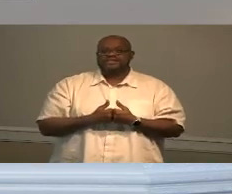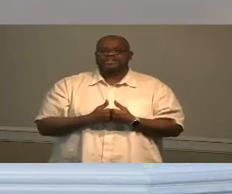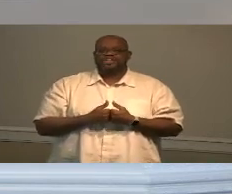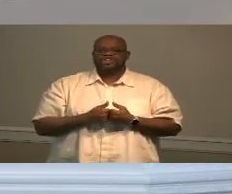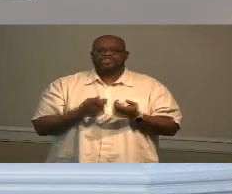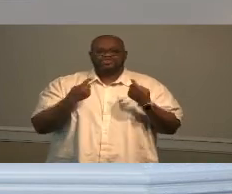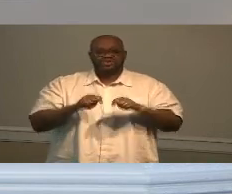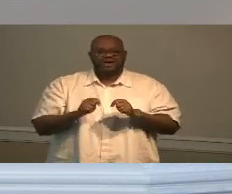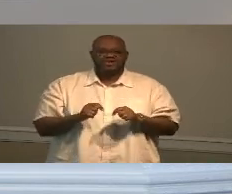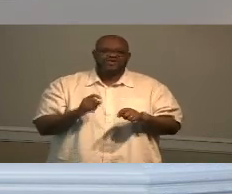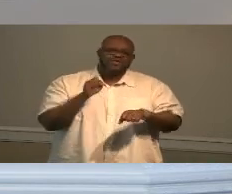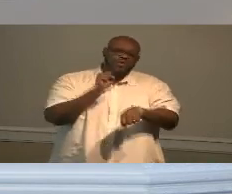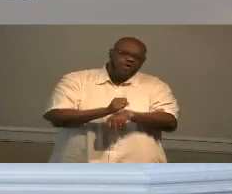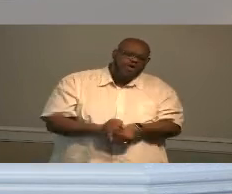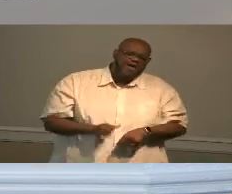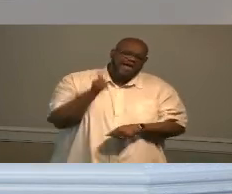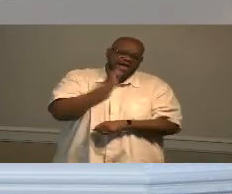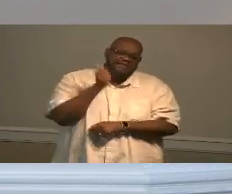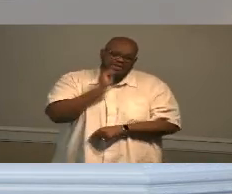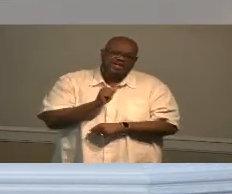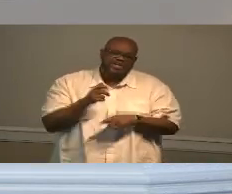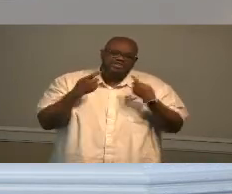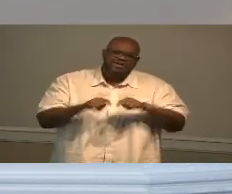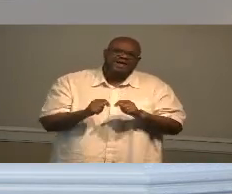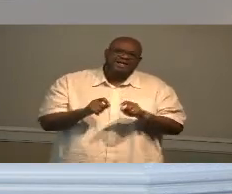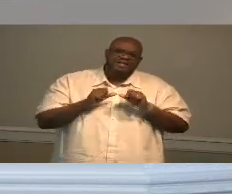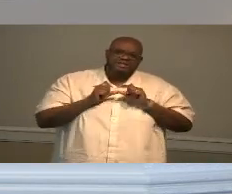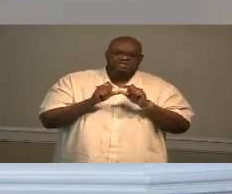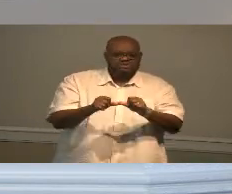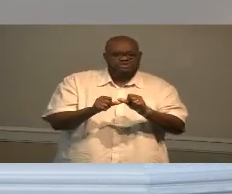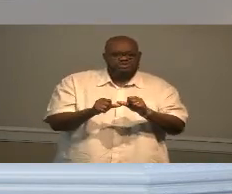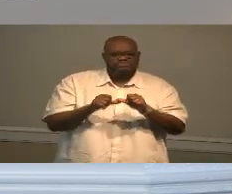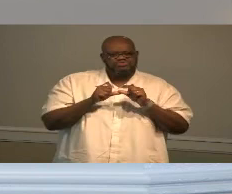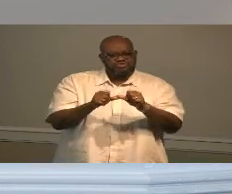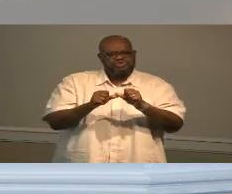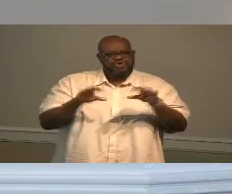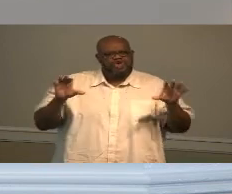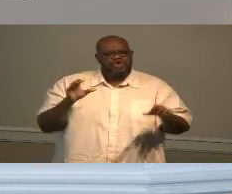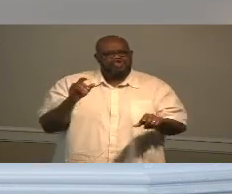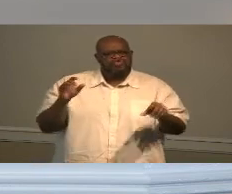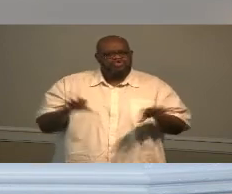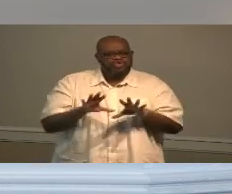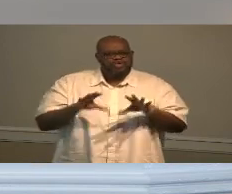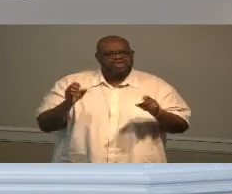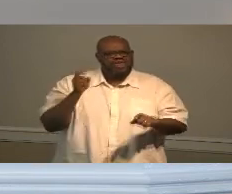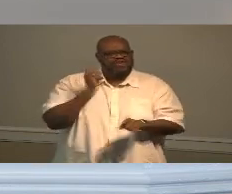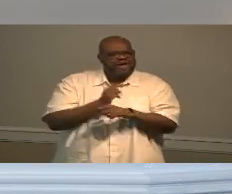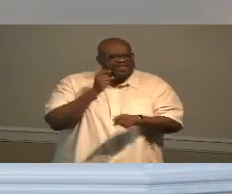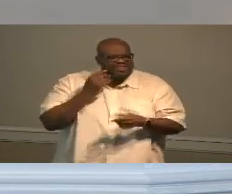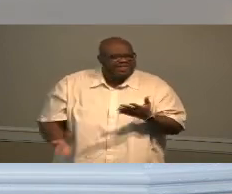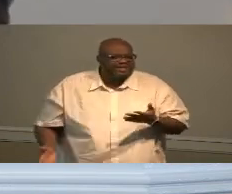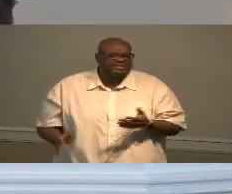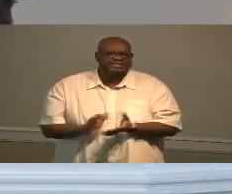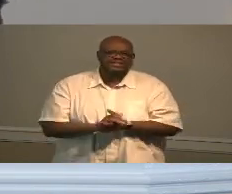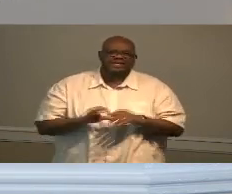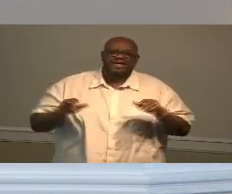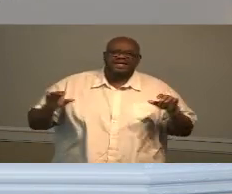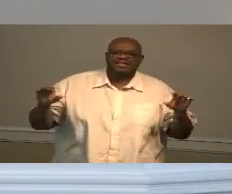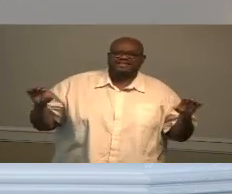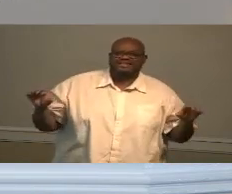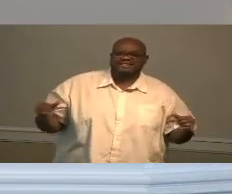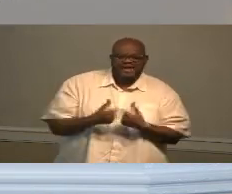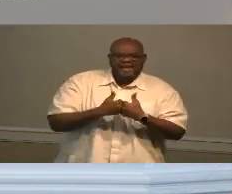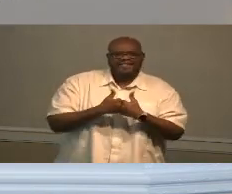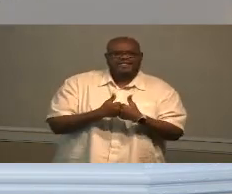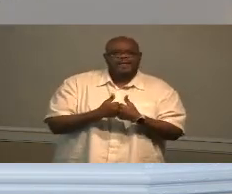day to day, trying to be consistent, trying to stay focused. Challenges are all around us, but if you keep